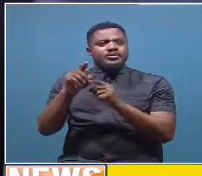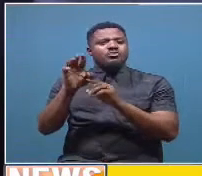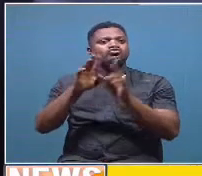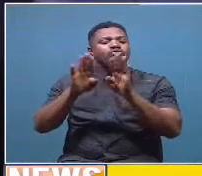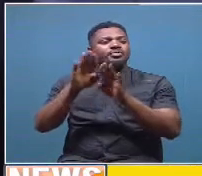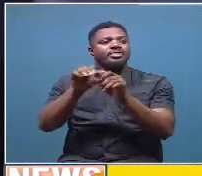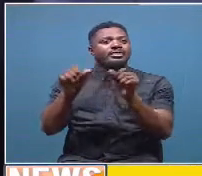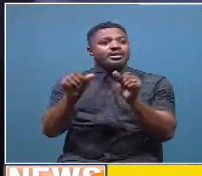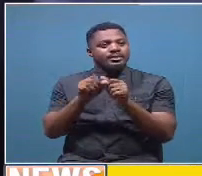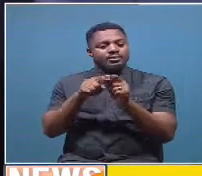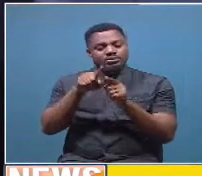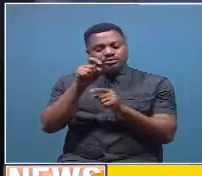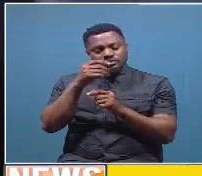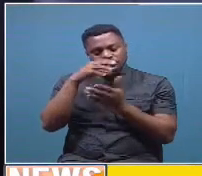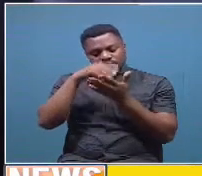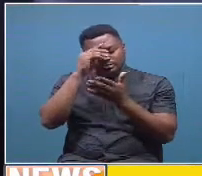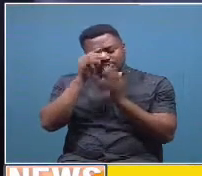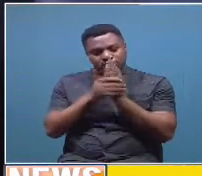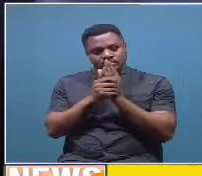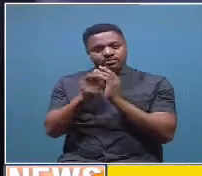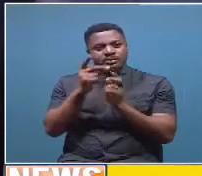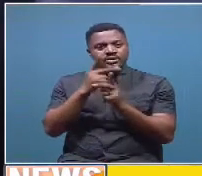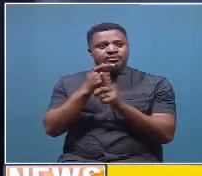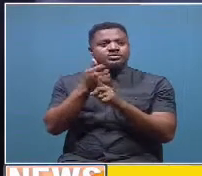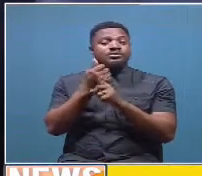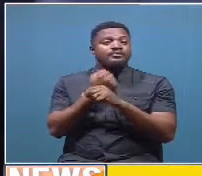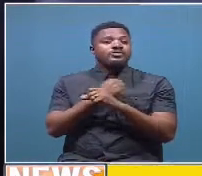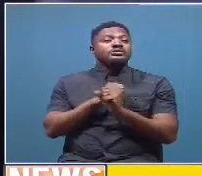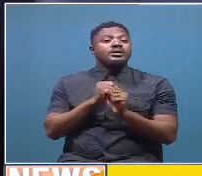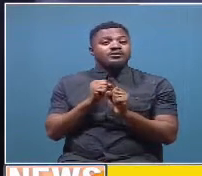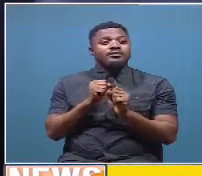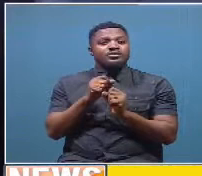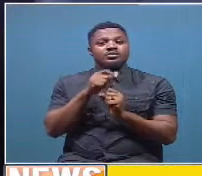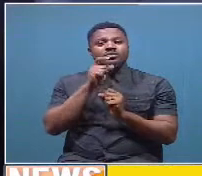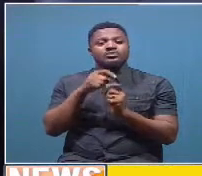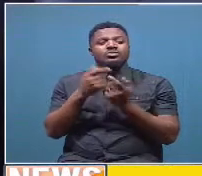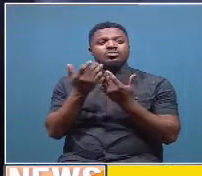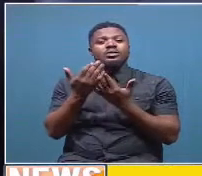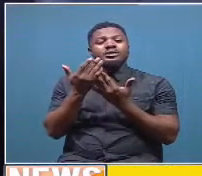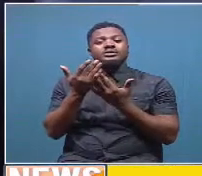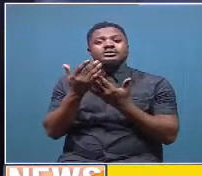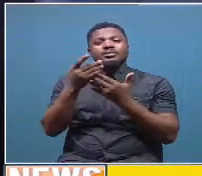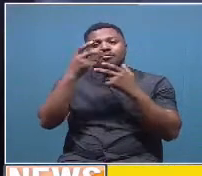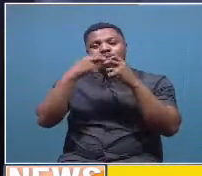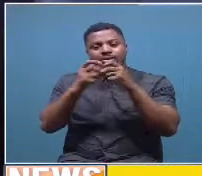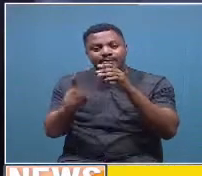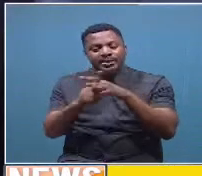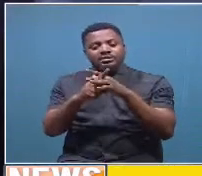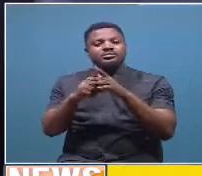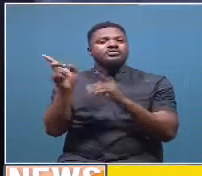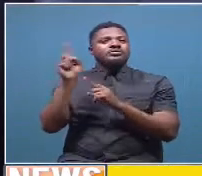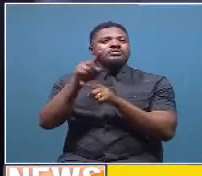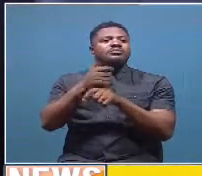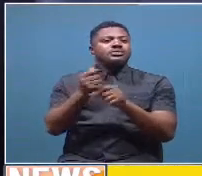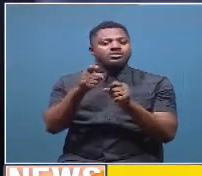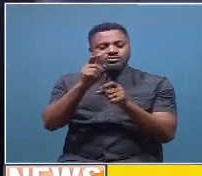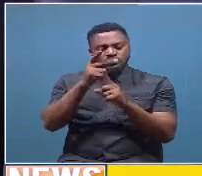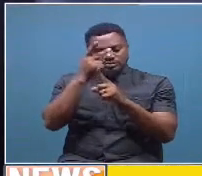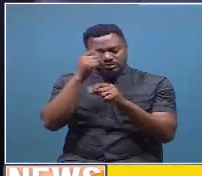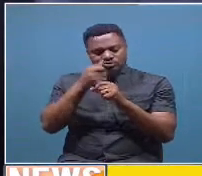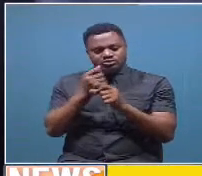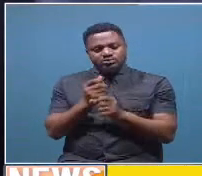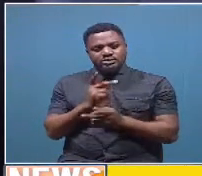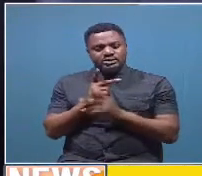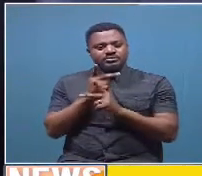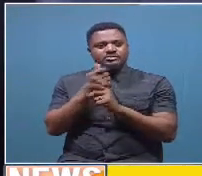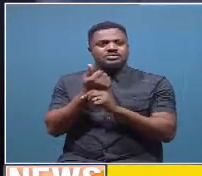areas, but you also have to have the skills to keep yourself safe. You don't have to wait until there's trouble and you are rescued. You have to also know how to survive in